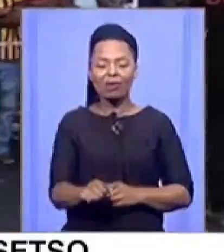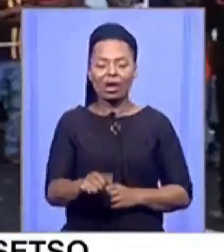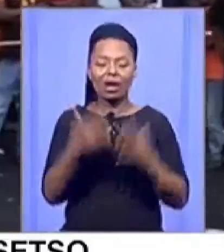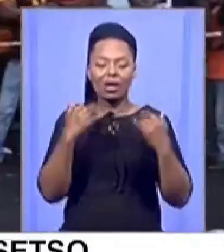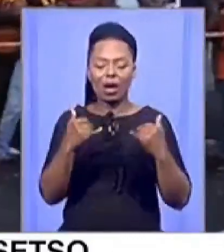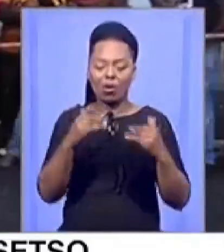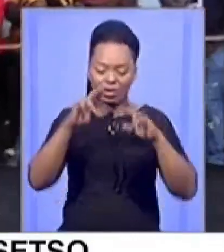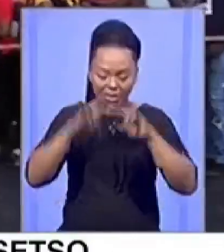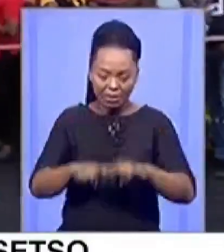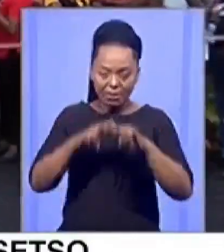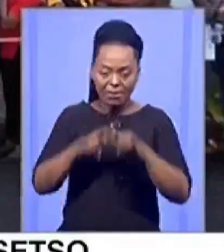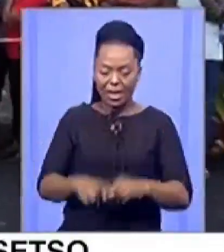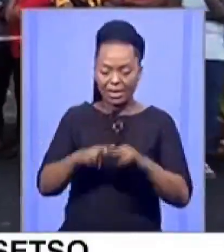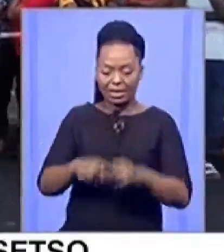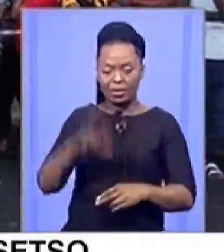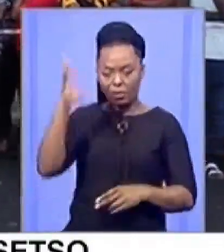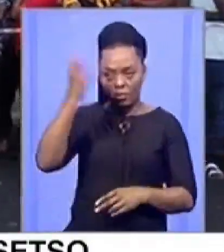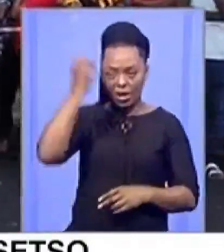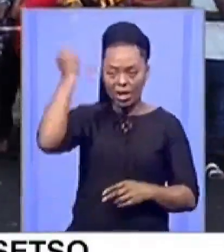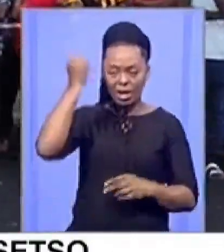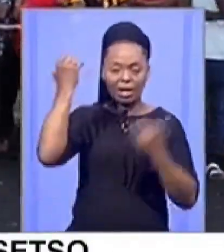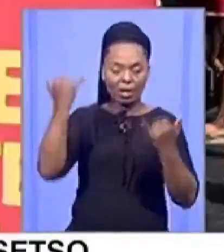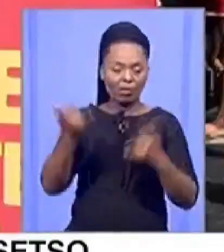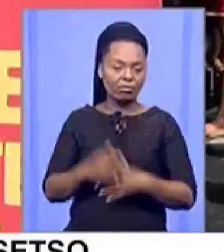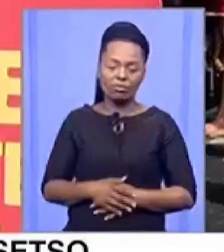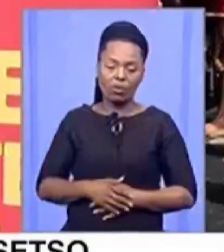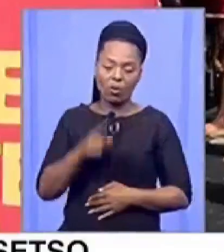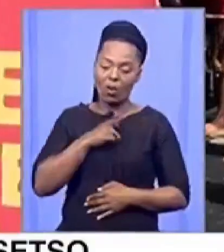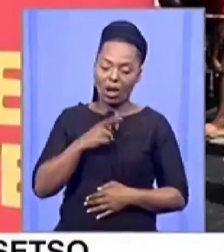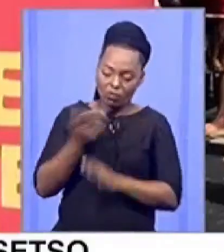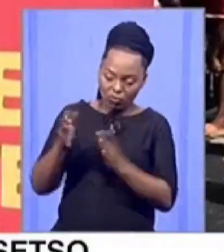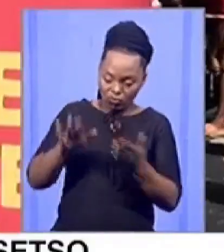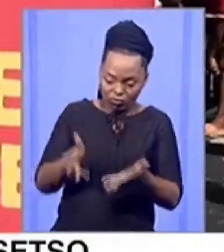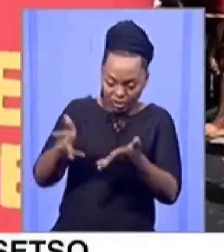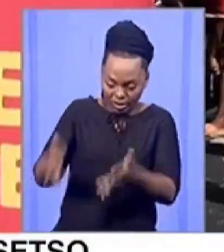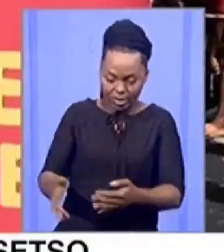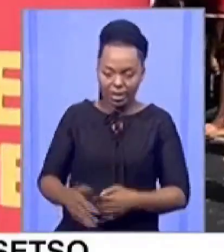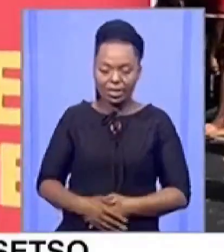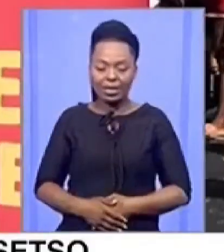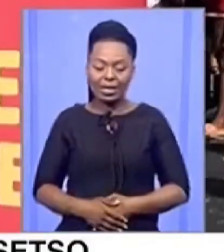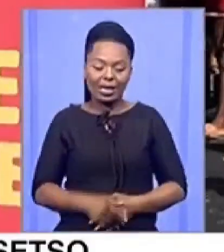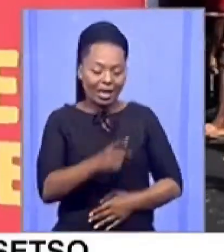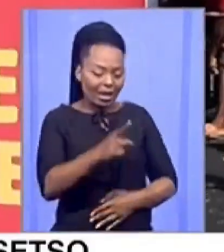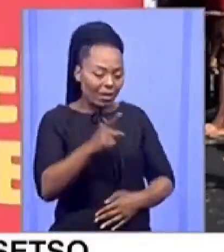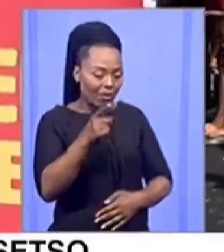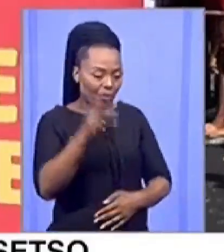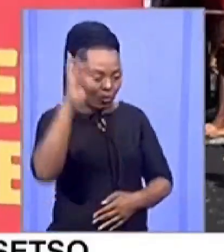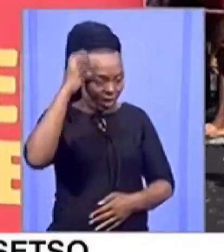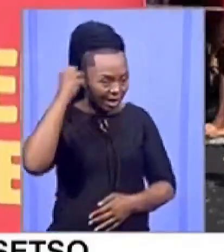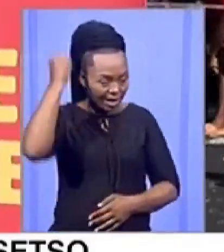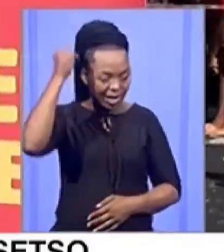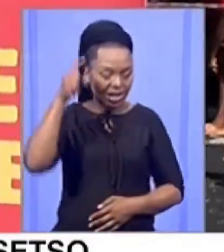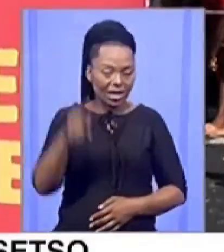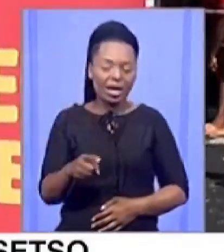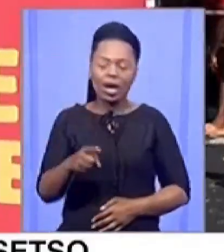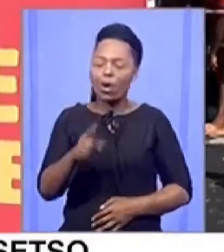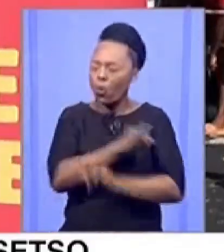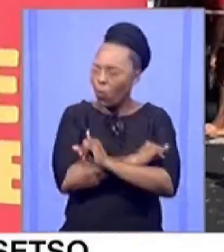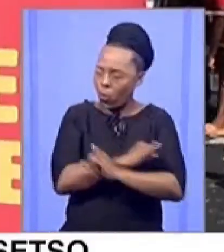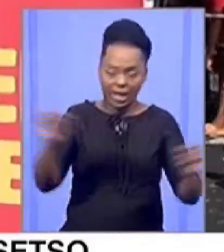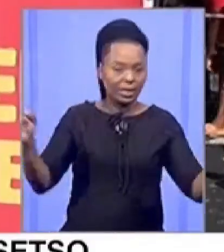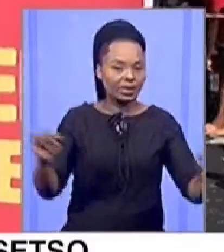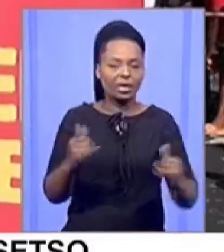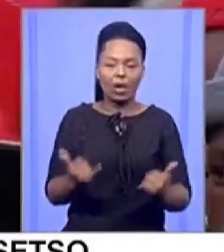Winnie Mandela a busileng teng. She must know it's no longer where she left it. It's worse than